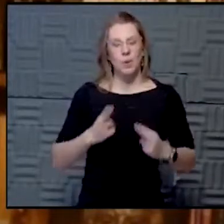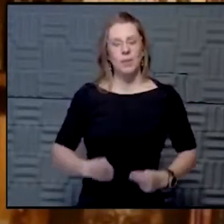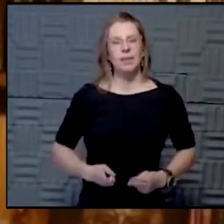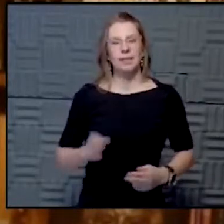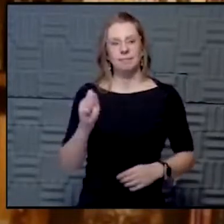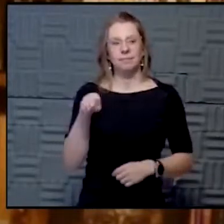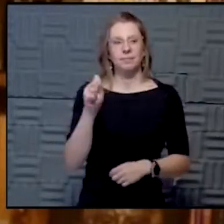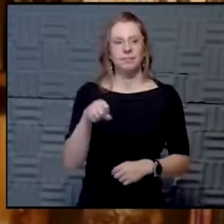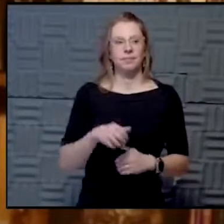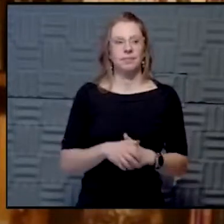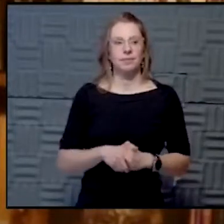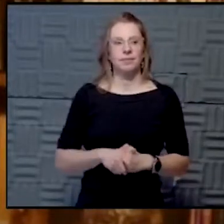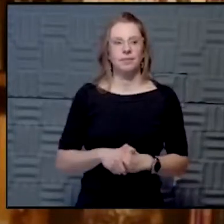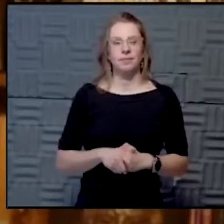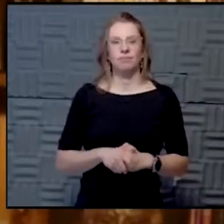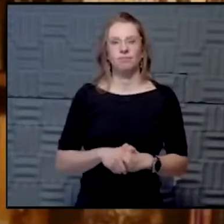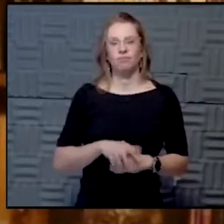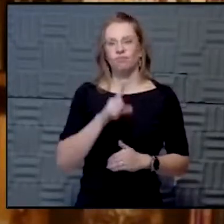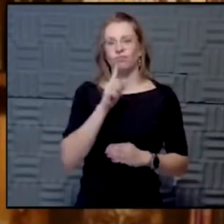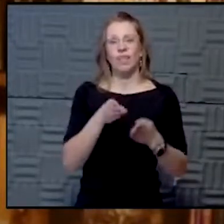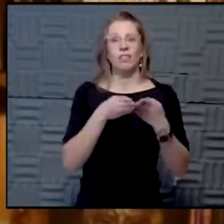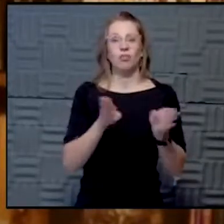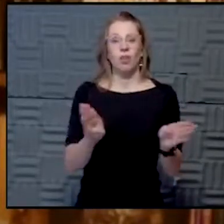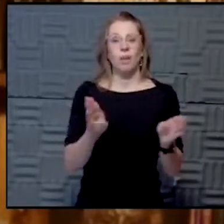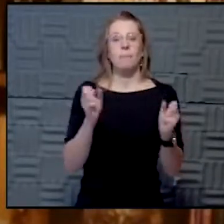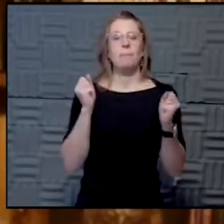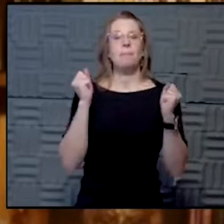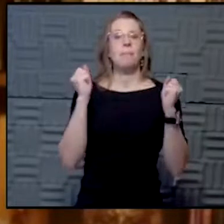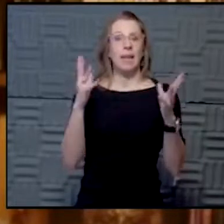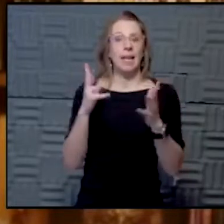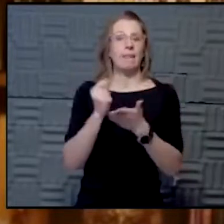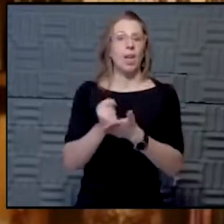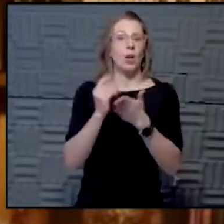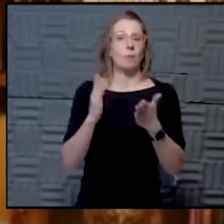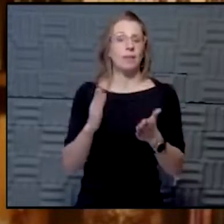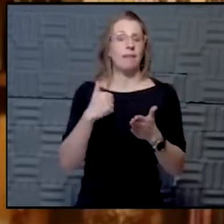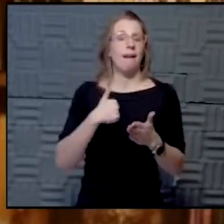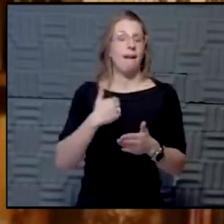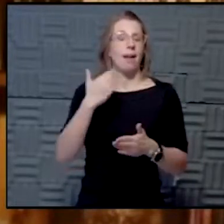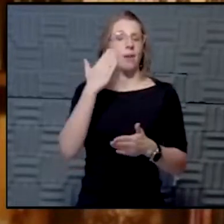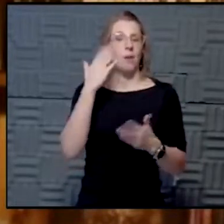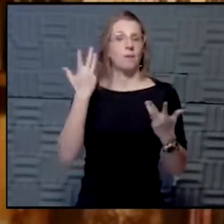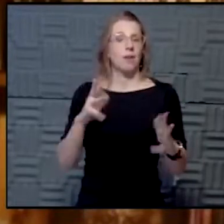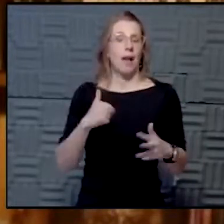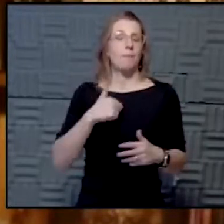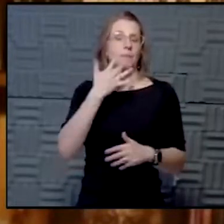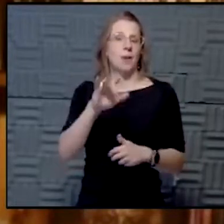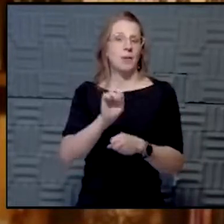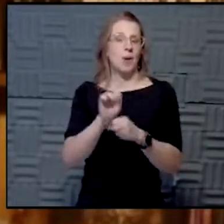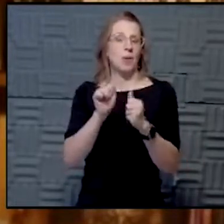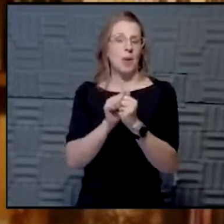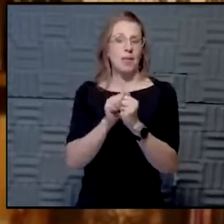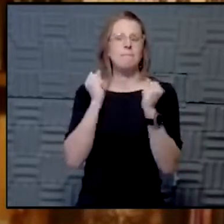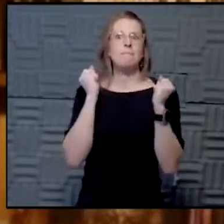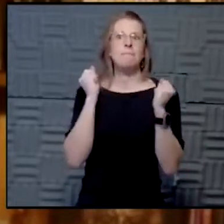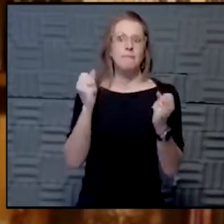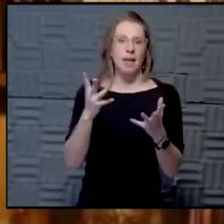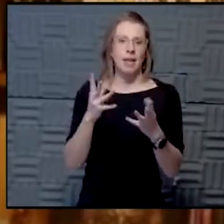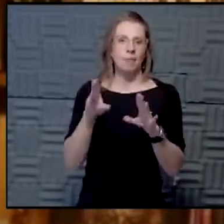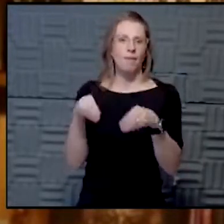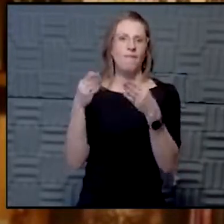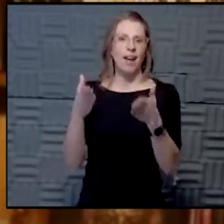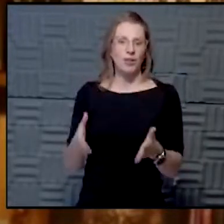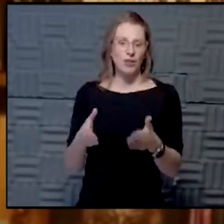that in general, most of the psychotherapists that I know, and I'm fortunate to work with dozens of providers in a variety of